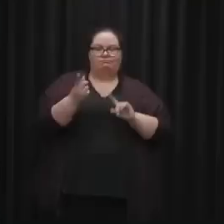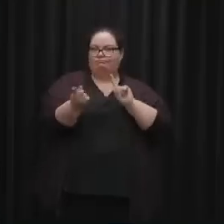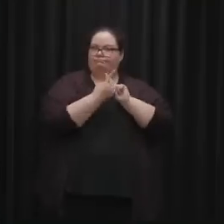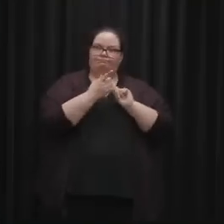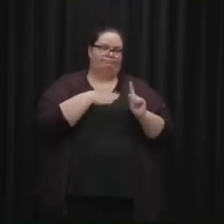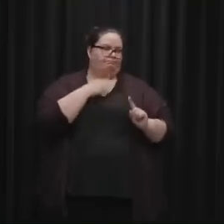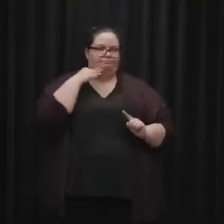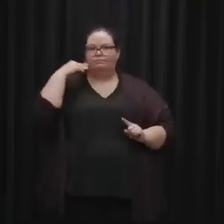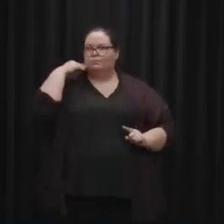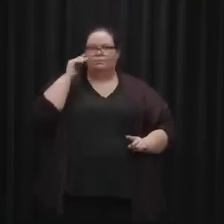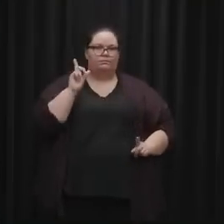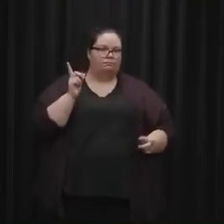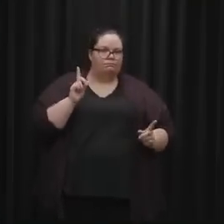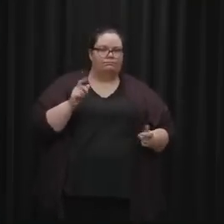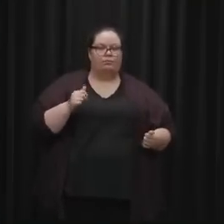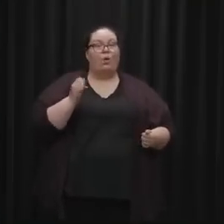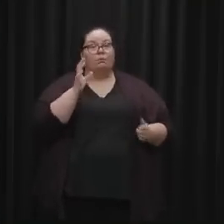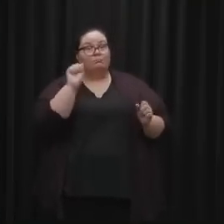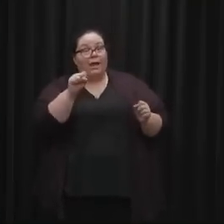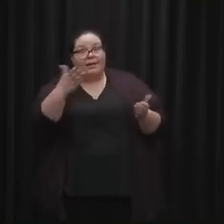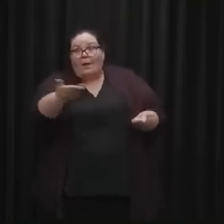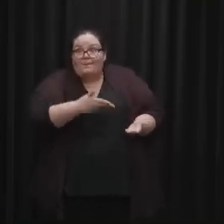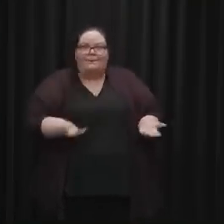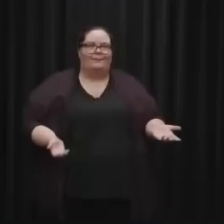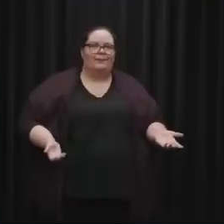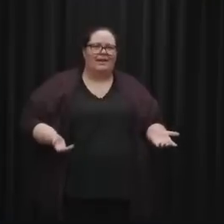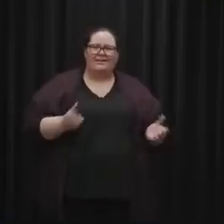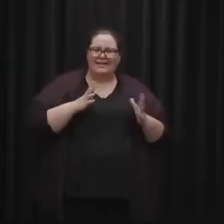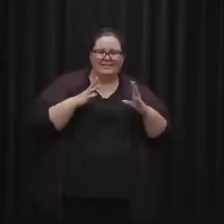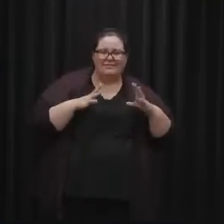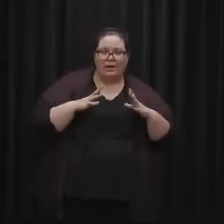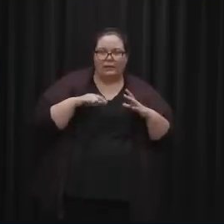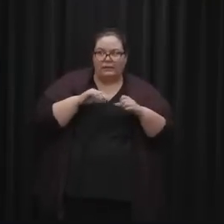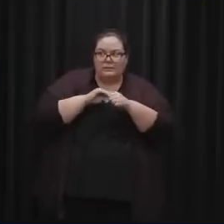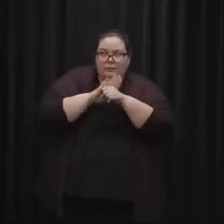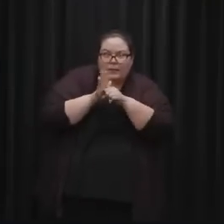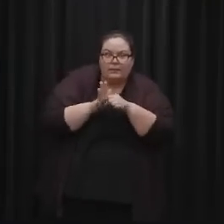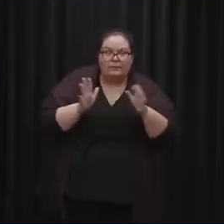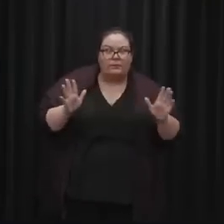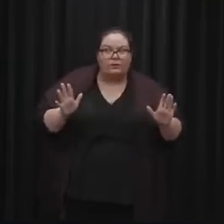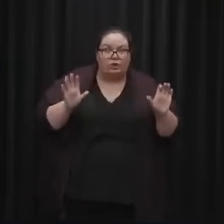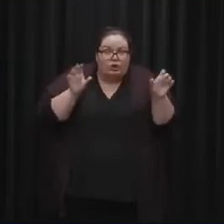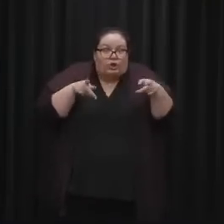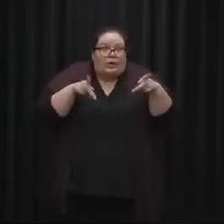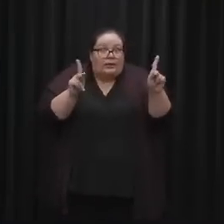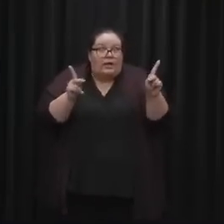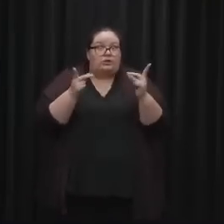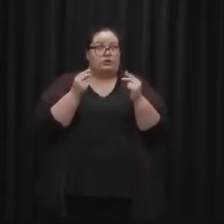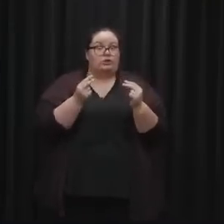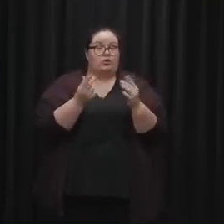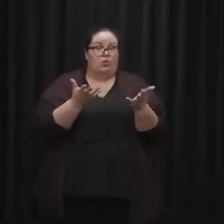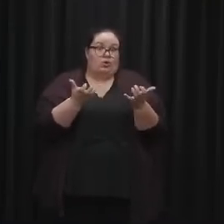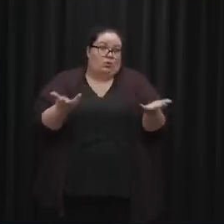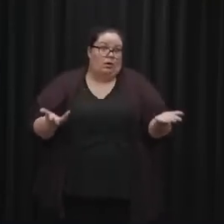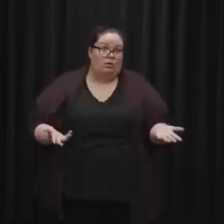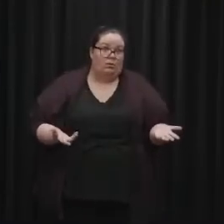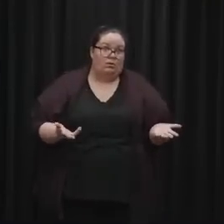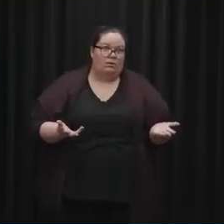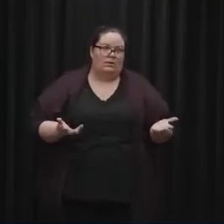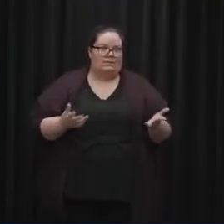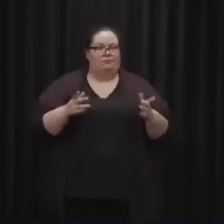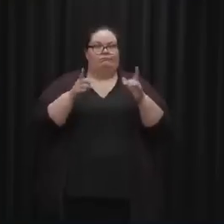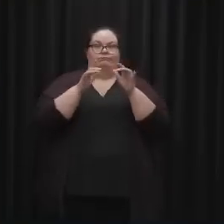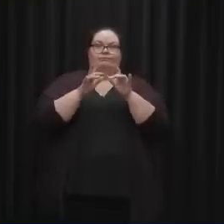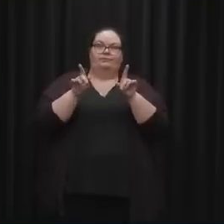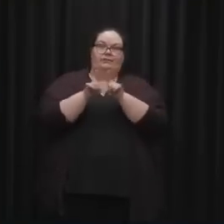know that you're not participating in Halloween. And that's okay. You know, this is a pandemic, and so we don't have everything the same as business